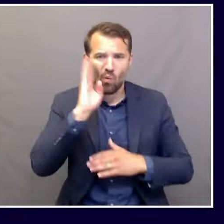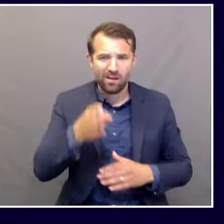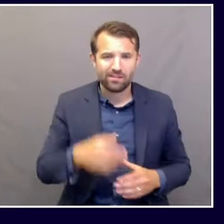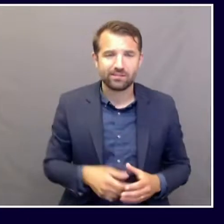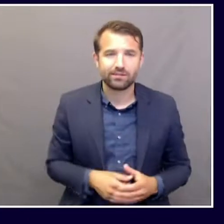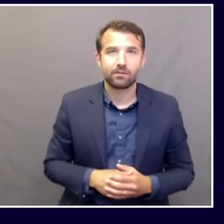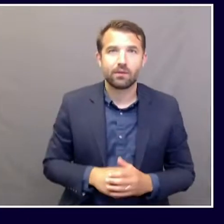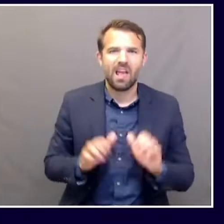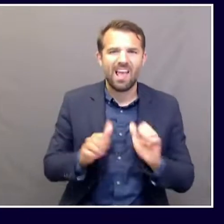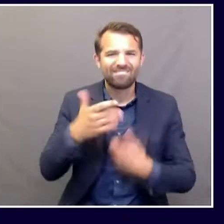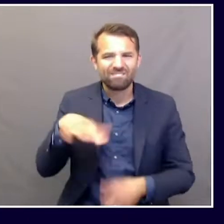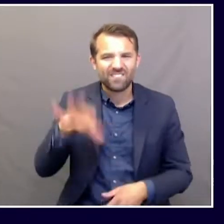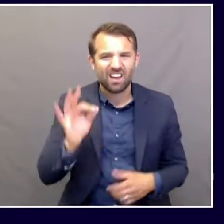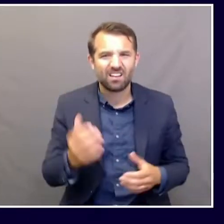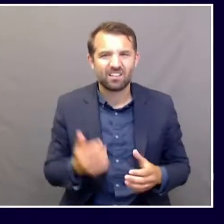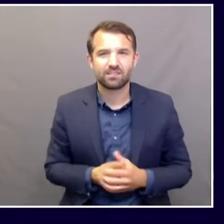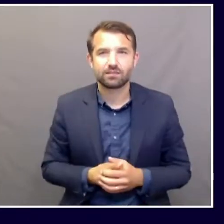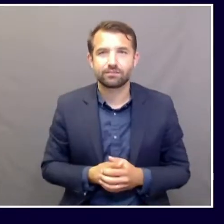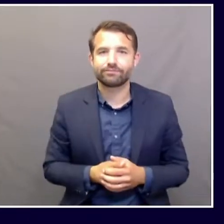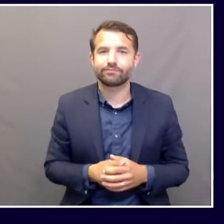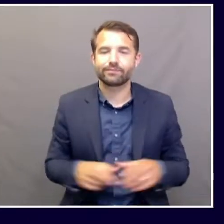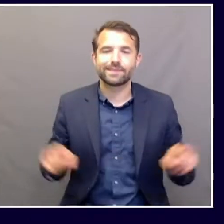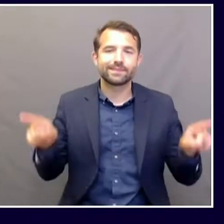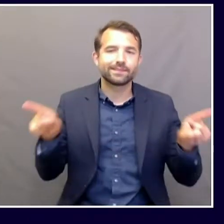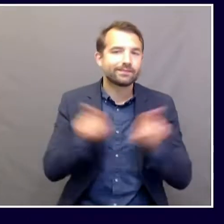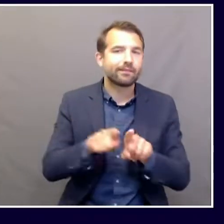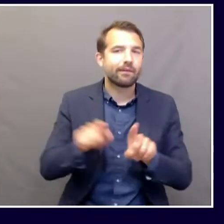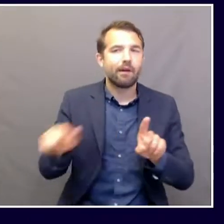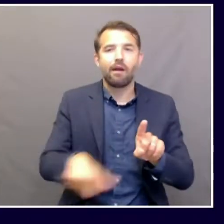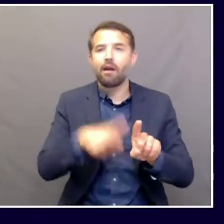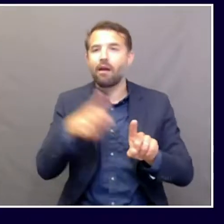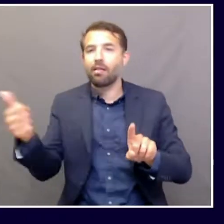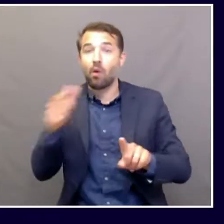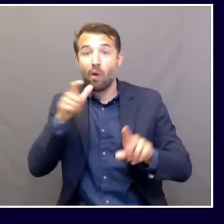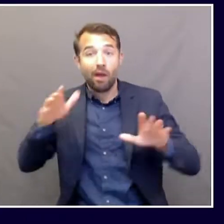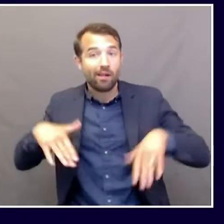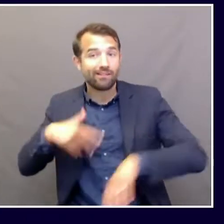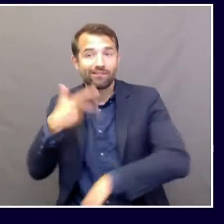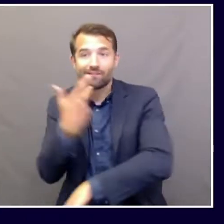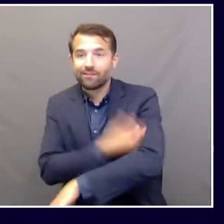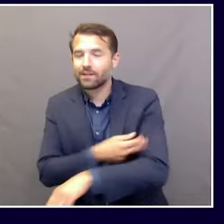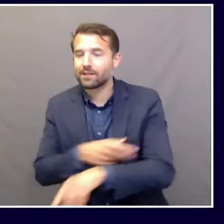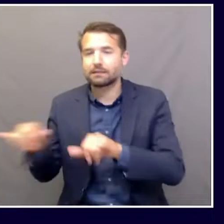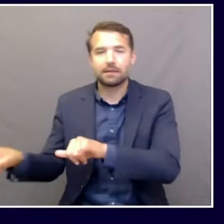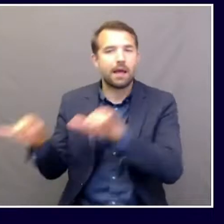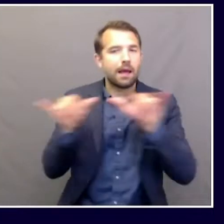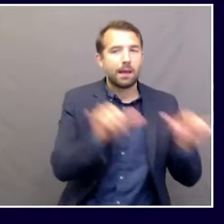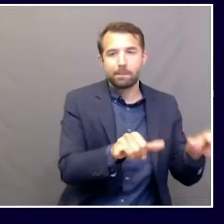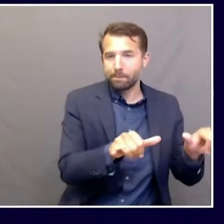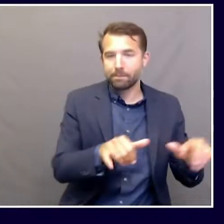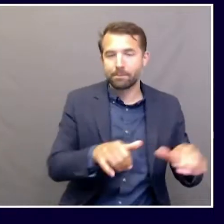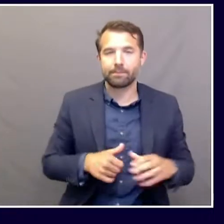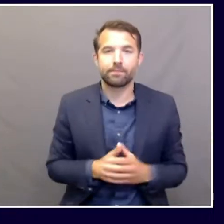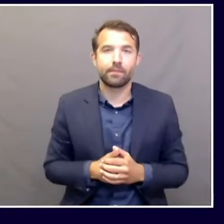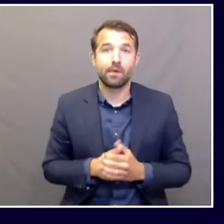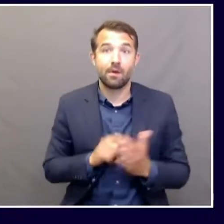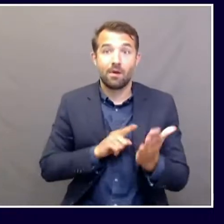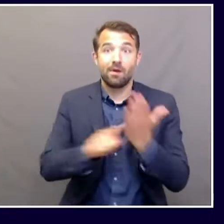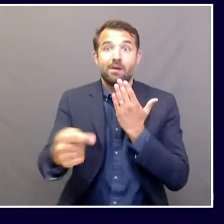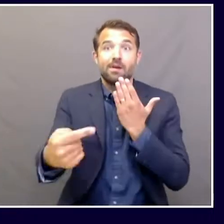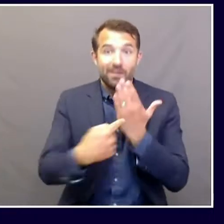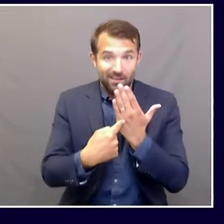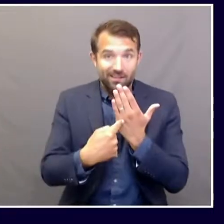with non-vaccinated COVID cases. Some small fraction of breakthrough cases do in fact have symptoms. It